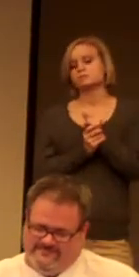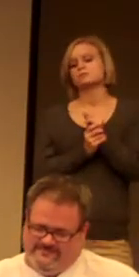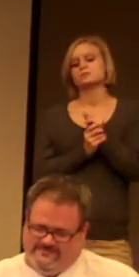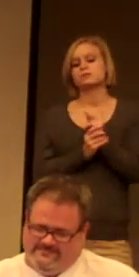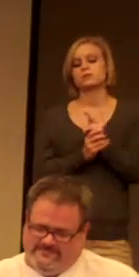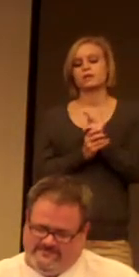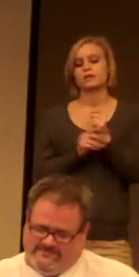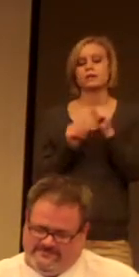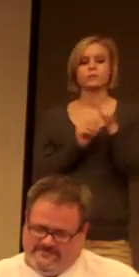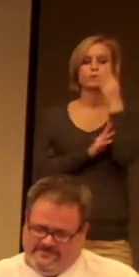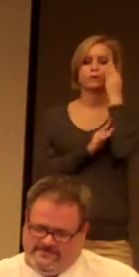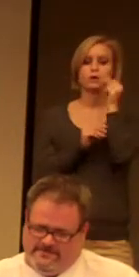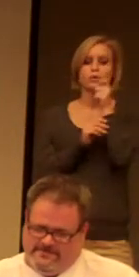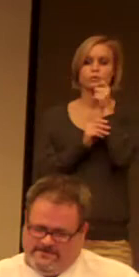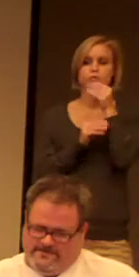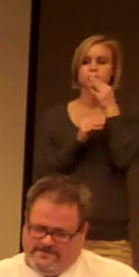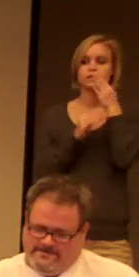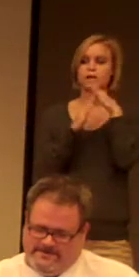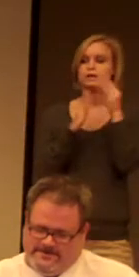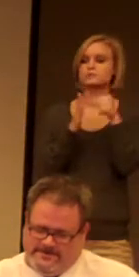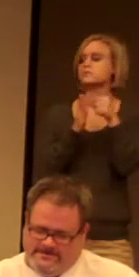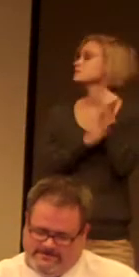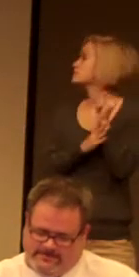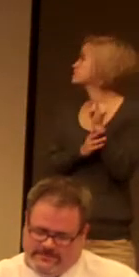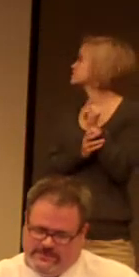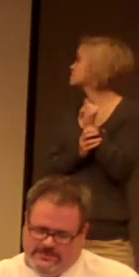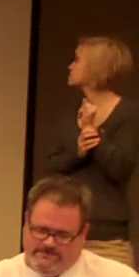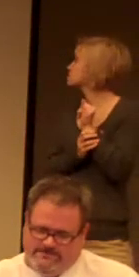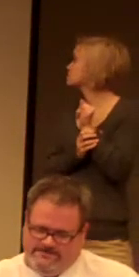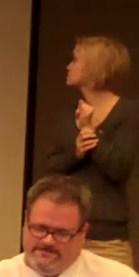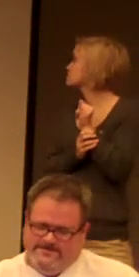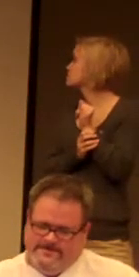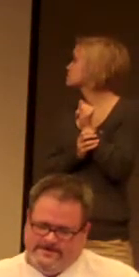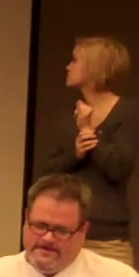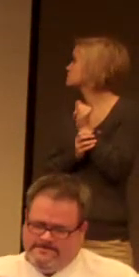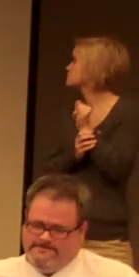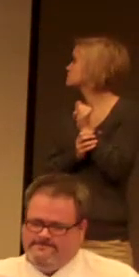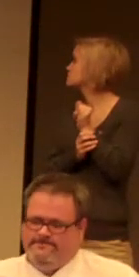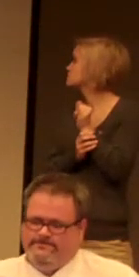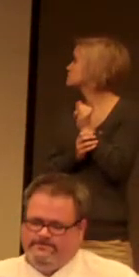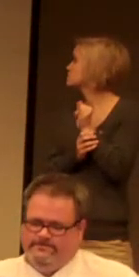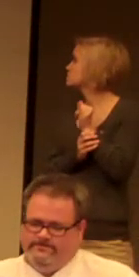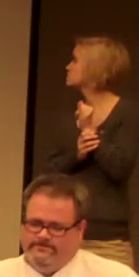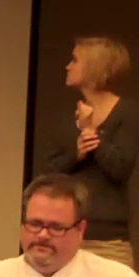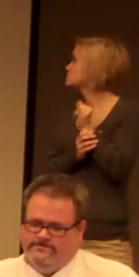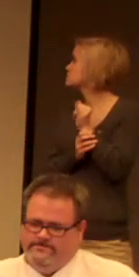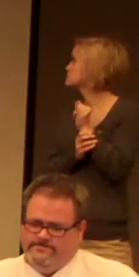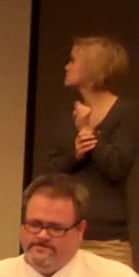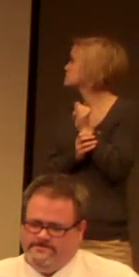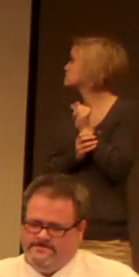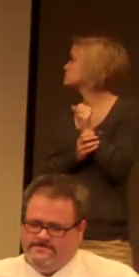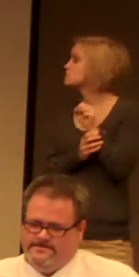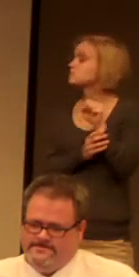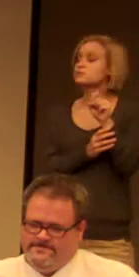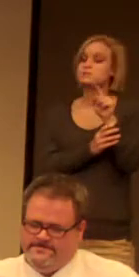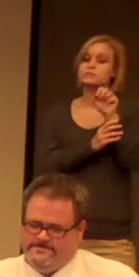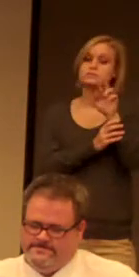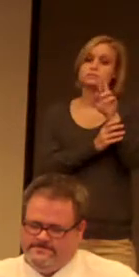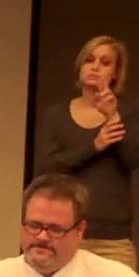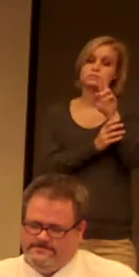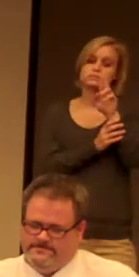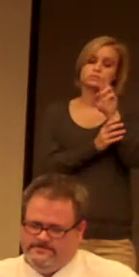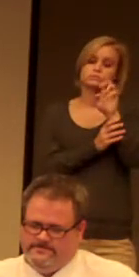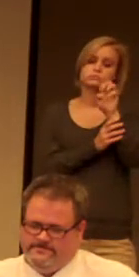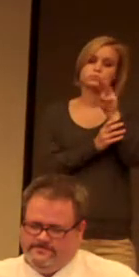Okay, anybody know whose house this is? Yes. Whose? Okay, Stuart Blocks,